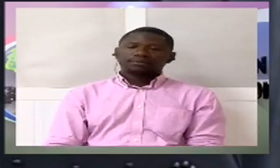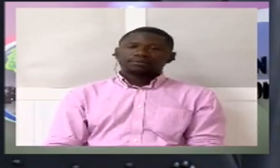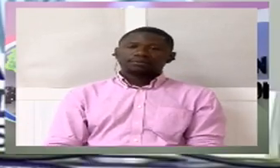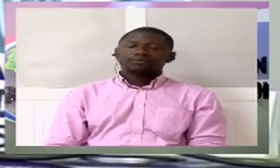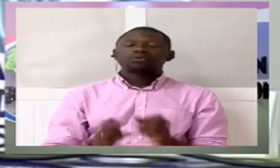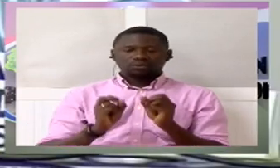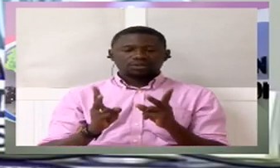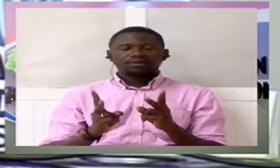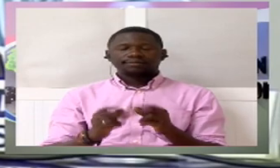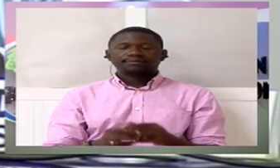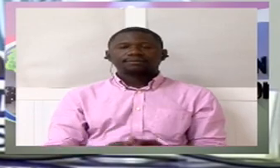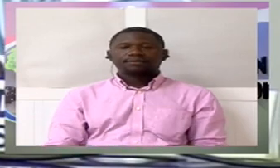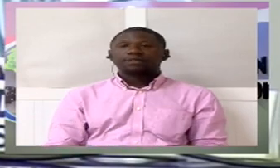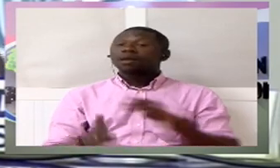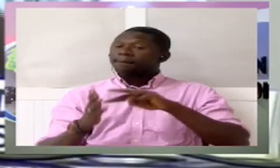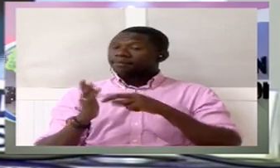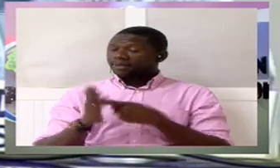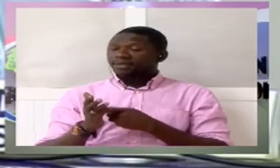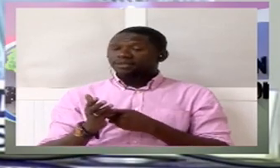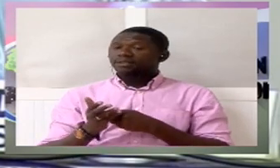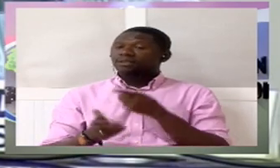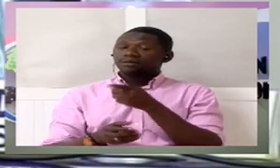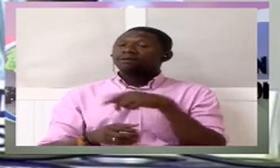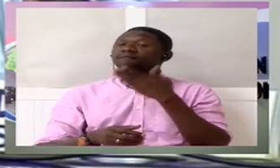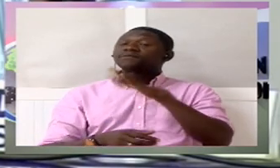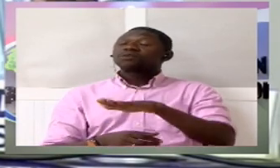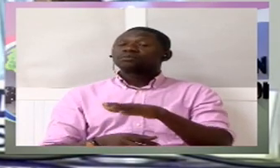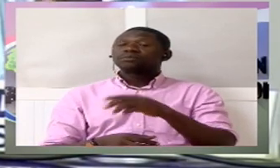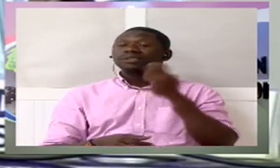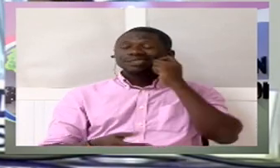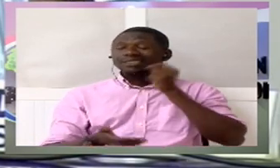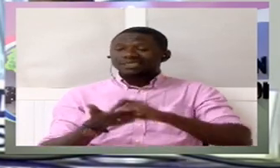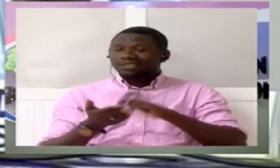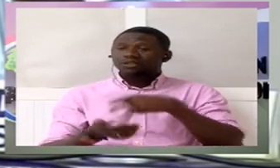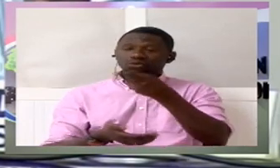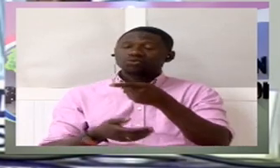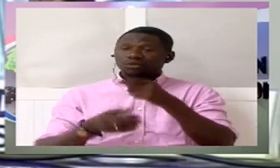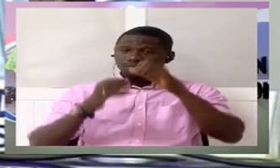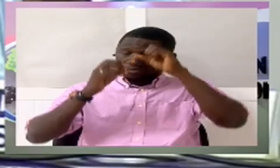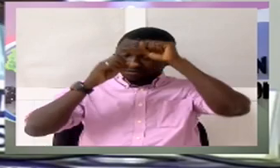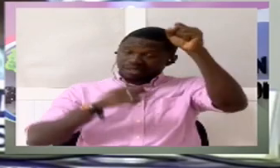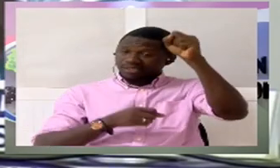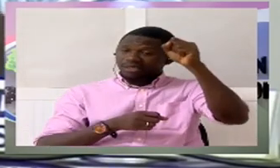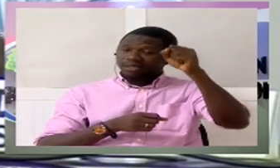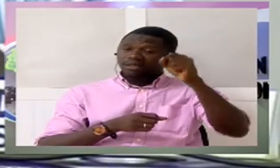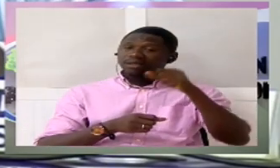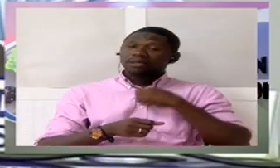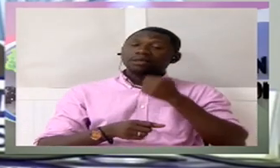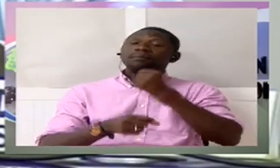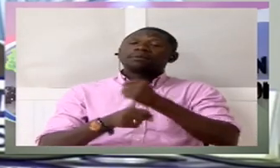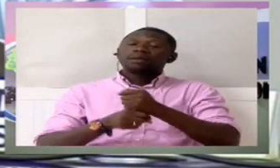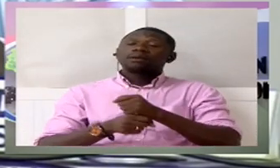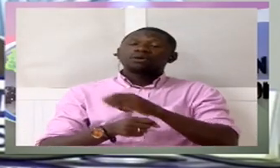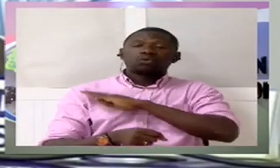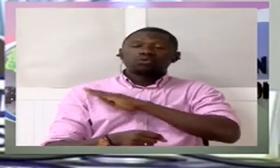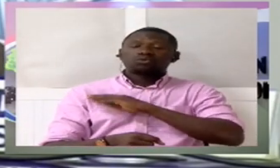Okay. So it means, therefore, that from secretary to cabinet, secretary to the president, he became